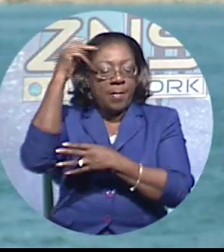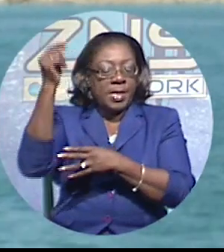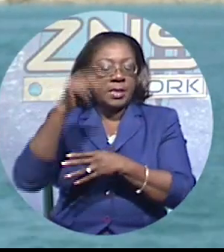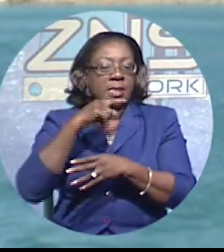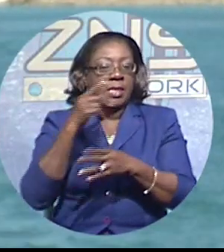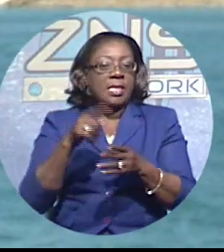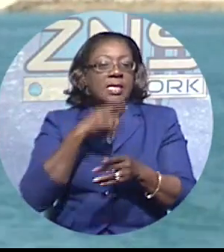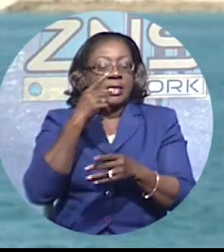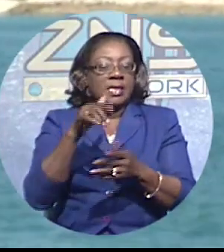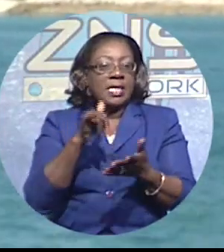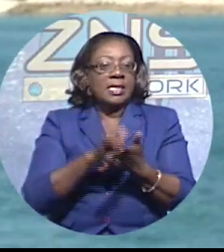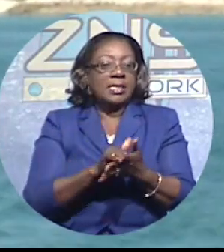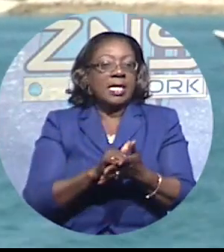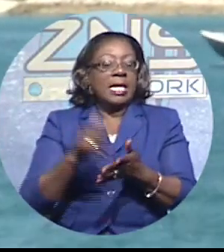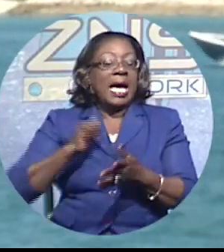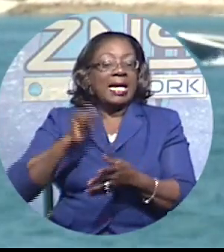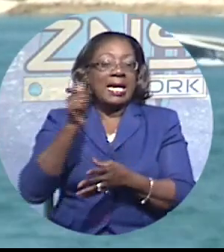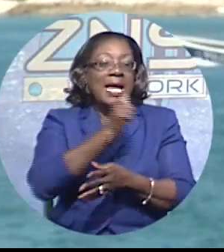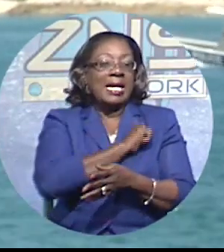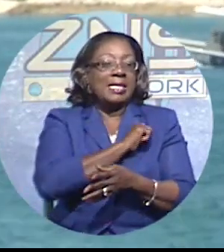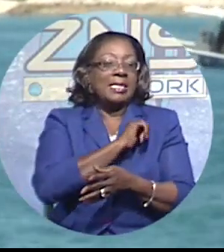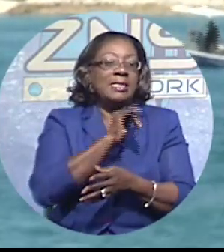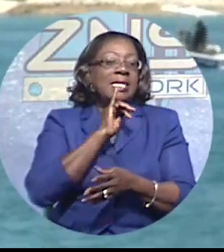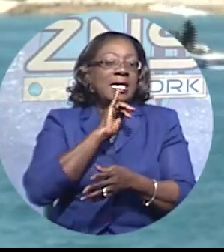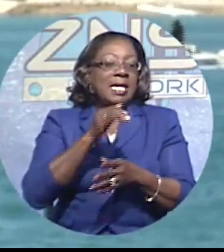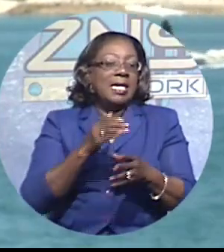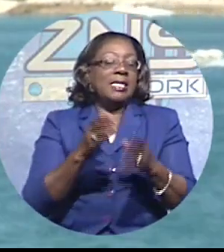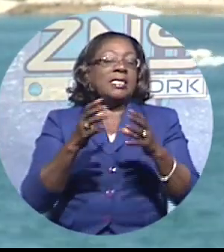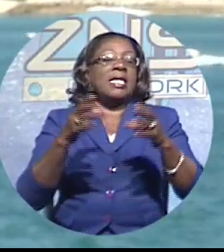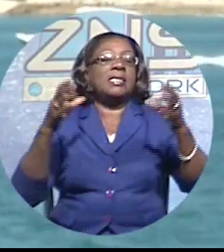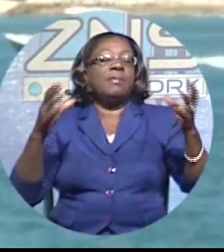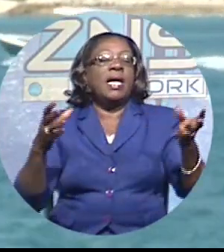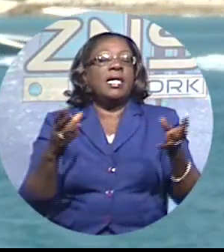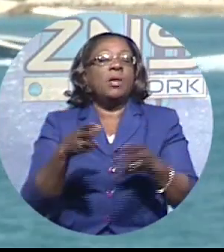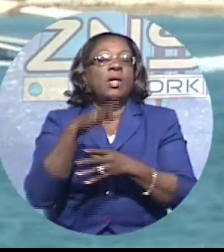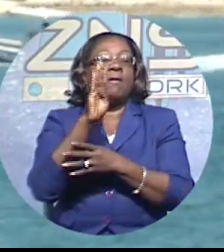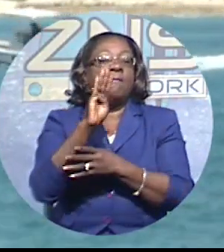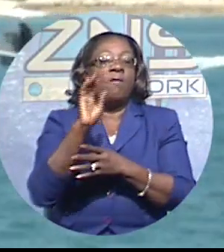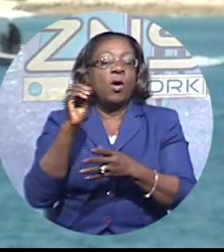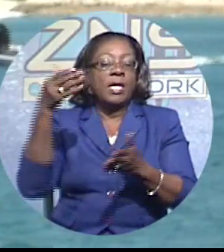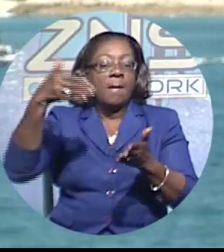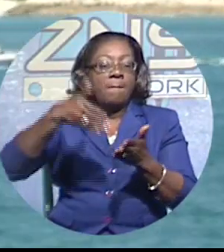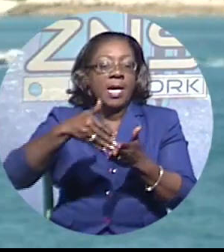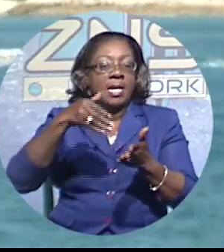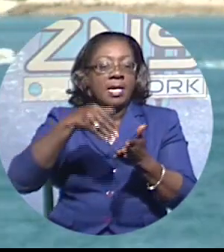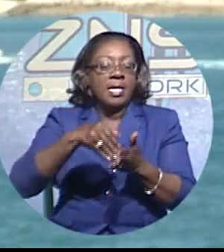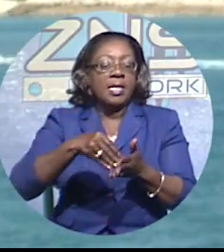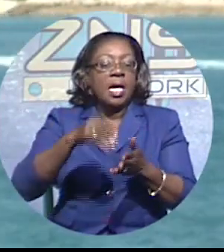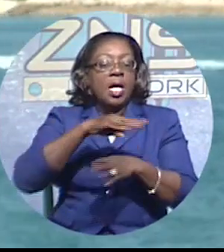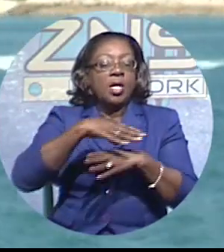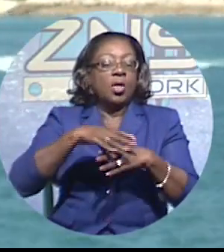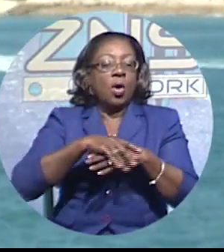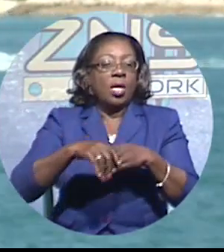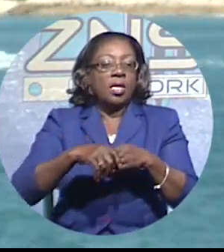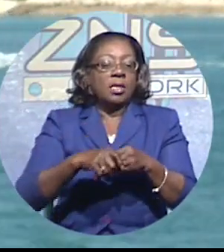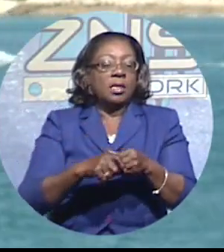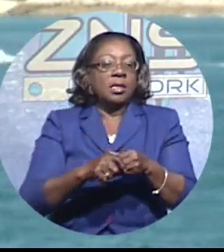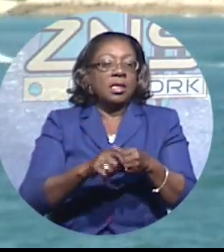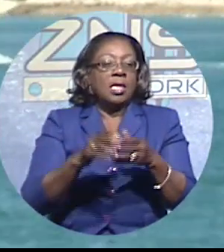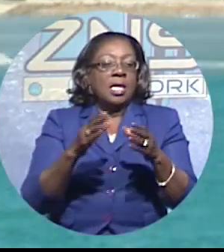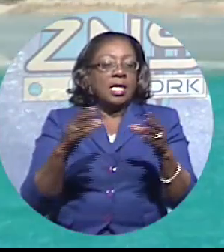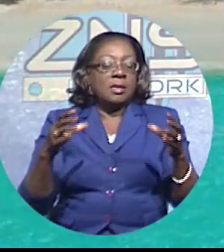Christie disclosed that Atlantis Resort is proceeding with a $40 million upgrade and expansion of the Cove Hotel and Royal